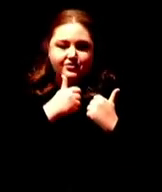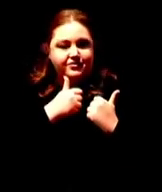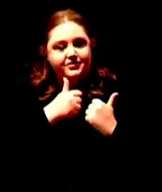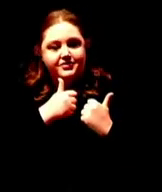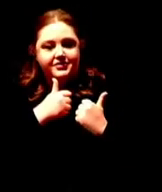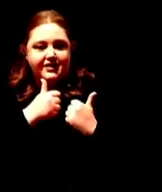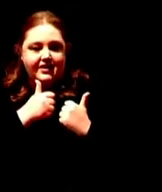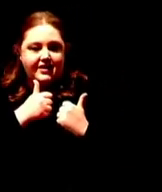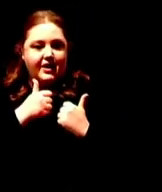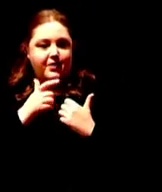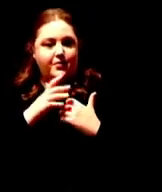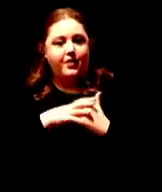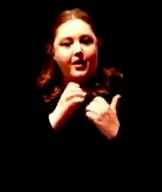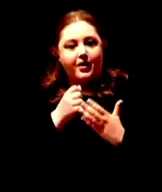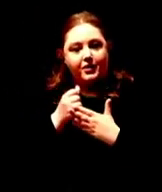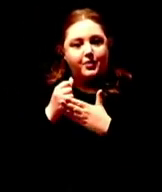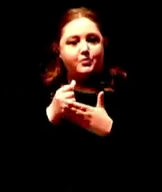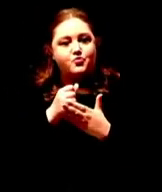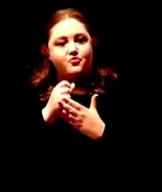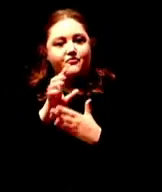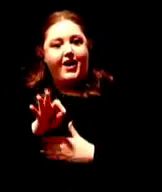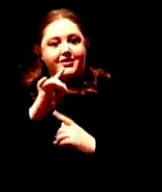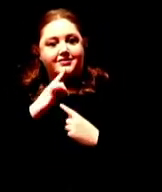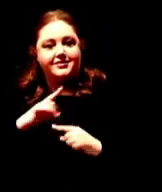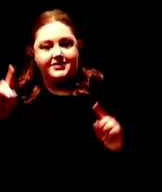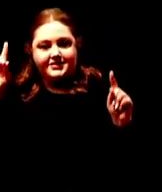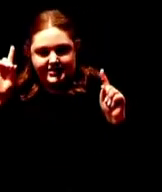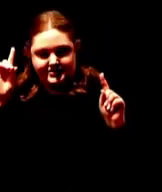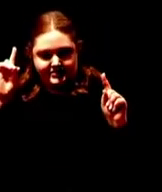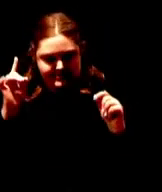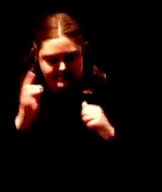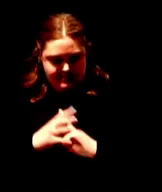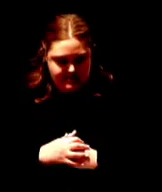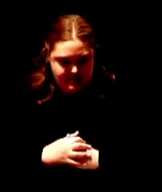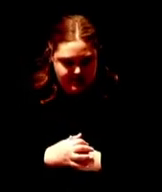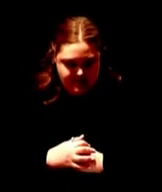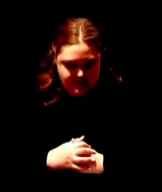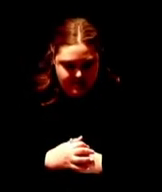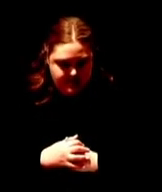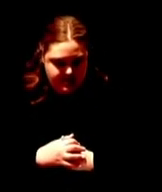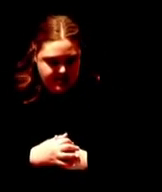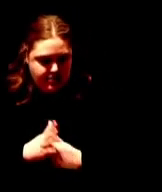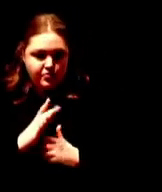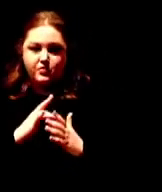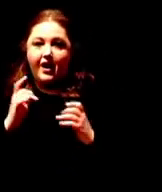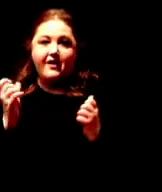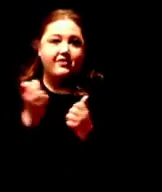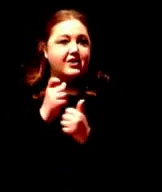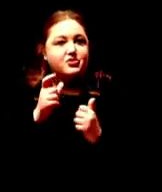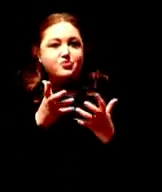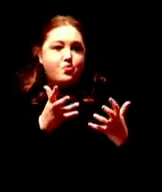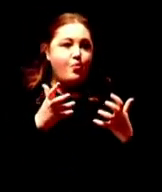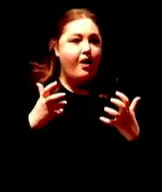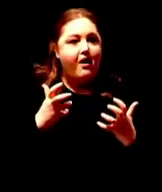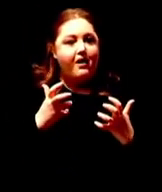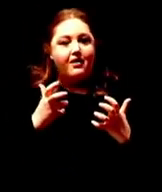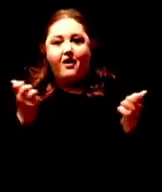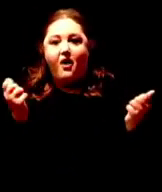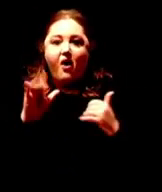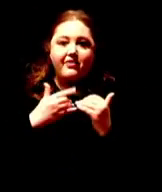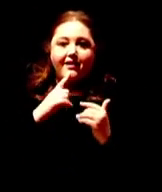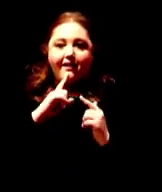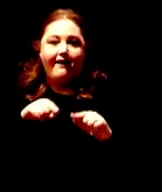define your own success. Recall from the poem that not having all that you want or having all the